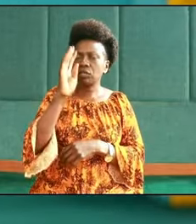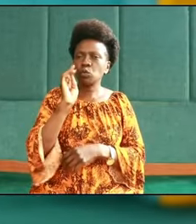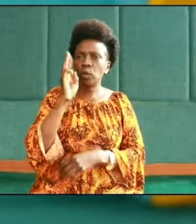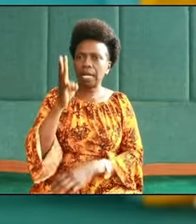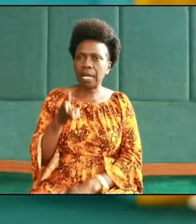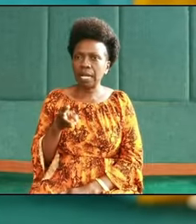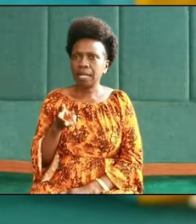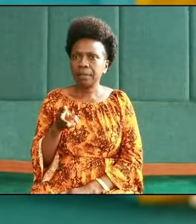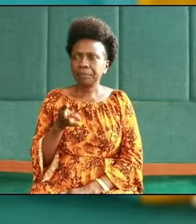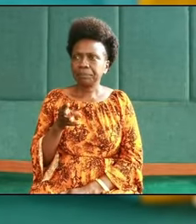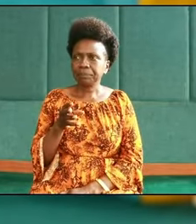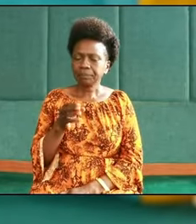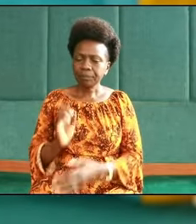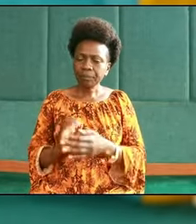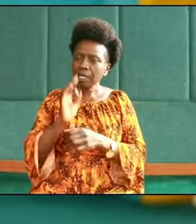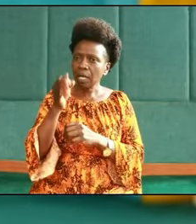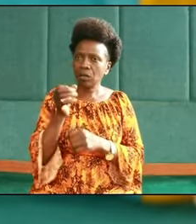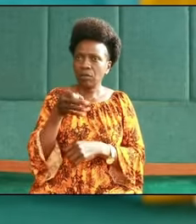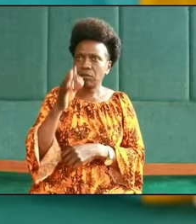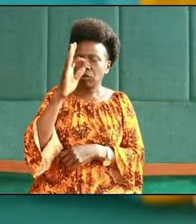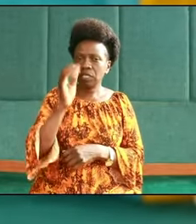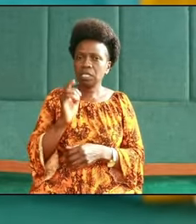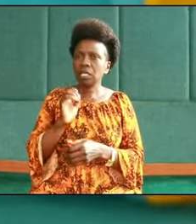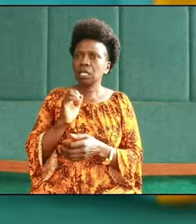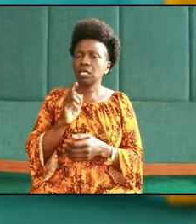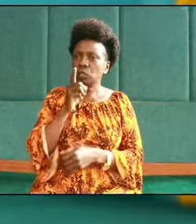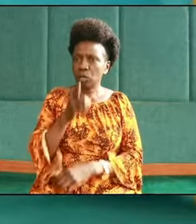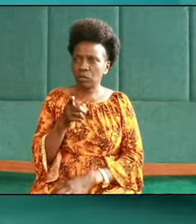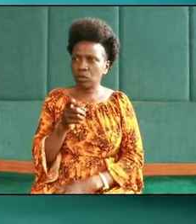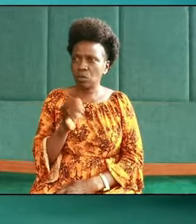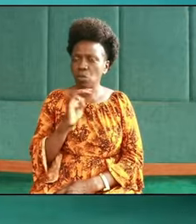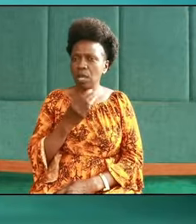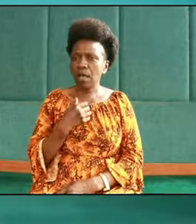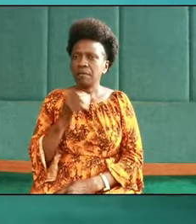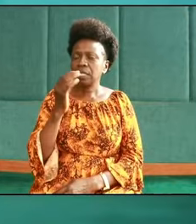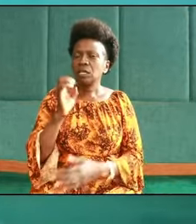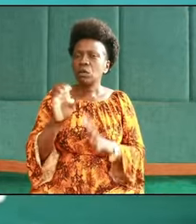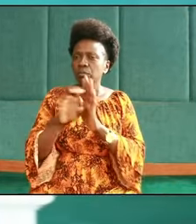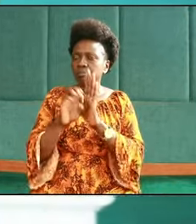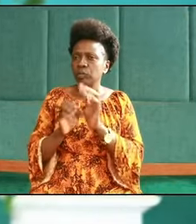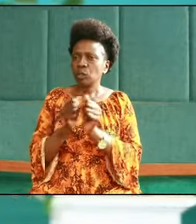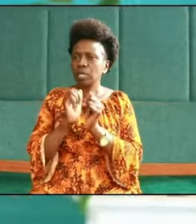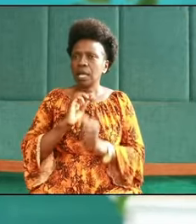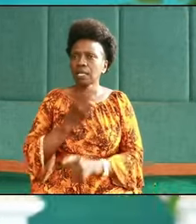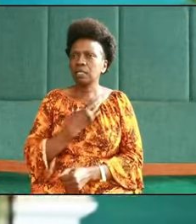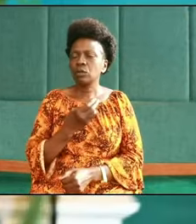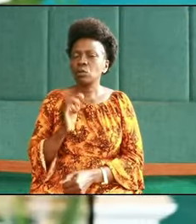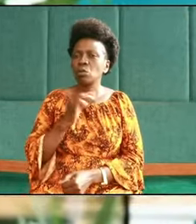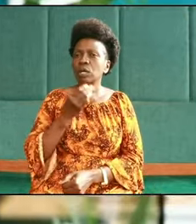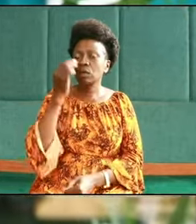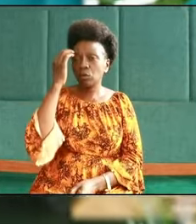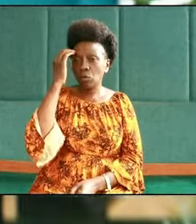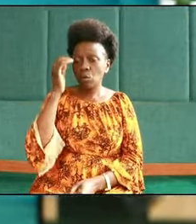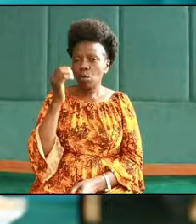will, ahead of God's instruction. We have his commandments with us. We know what